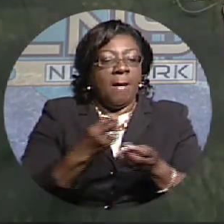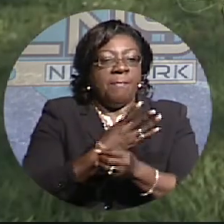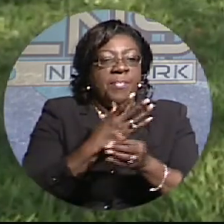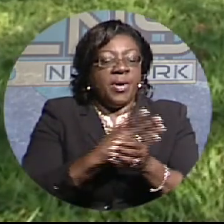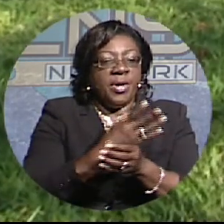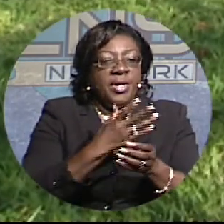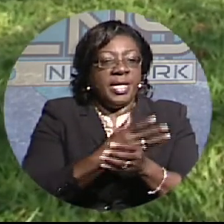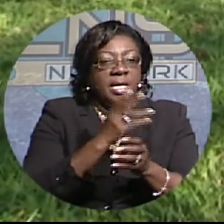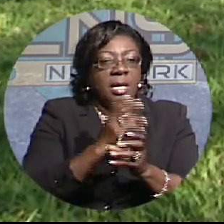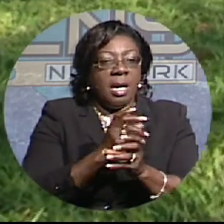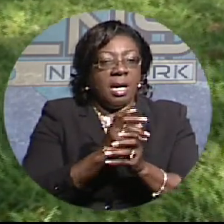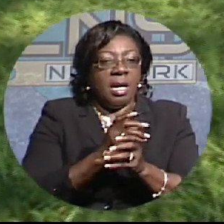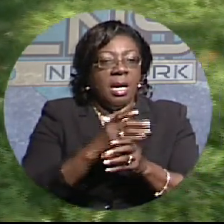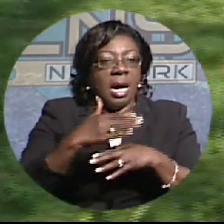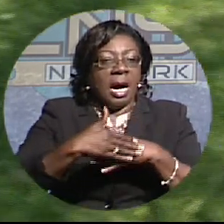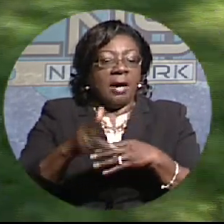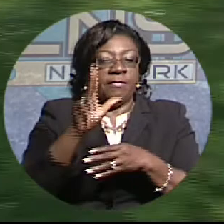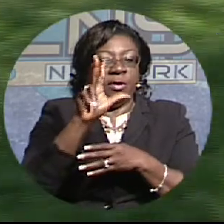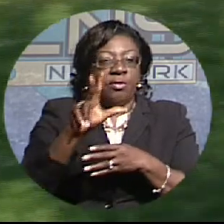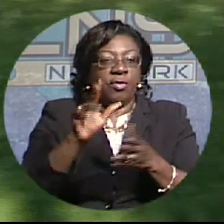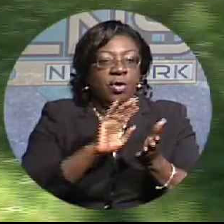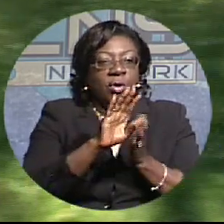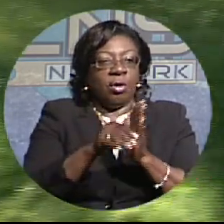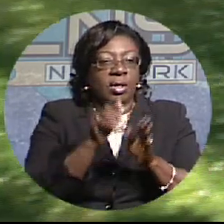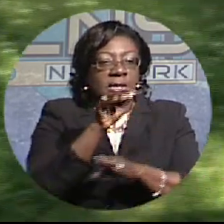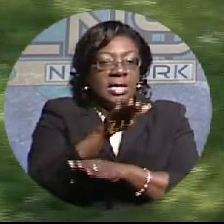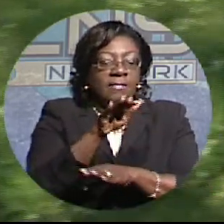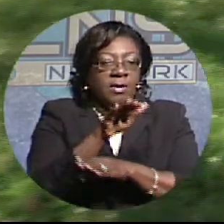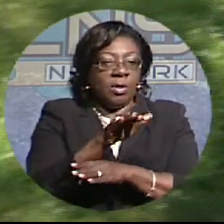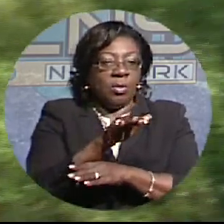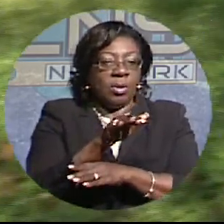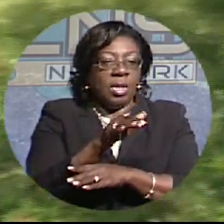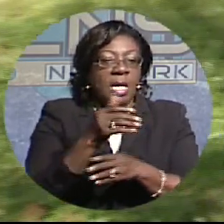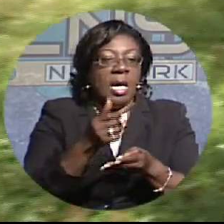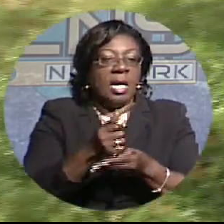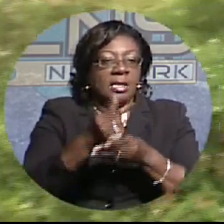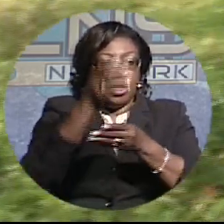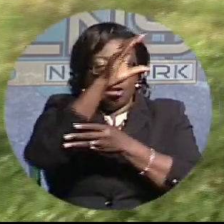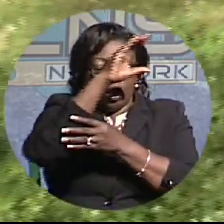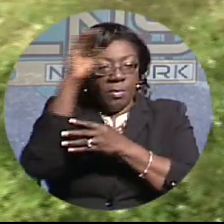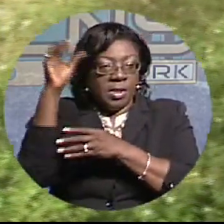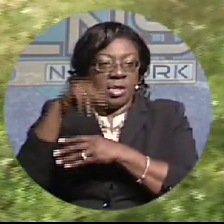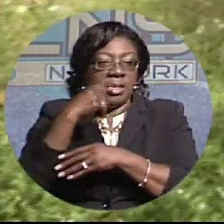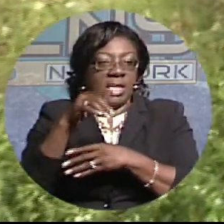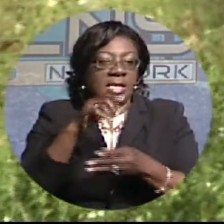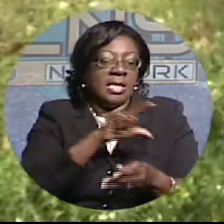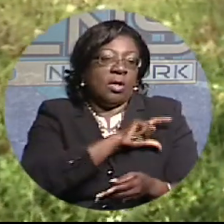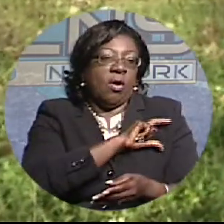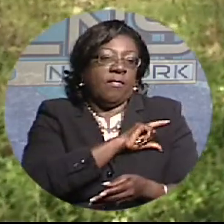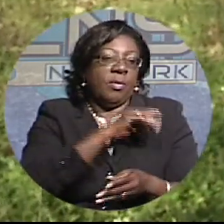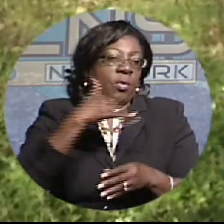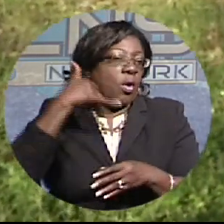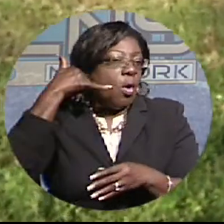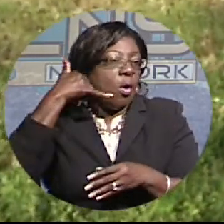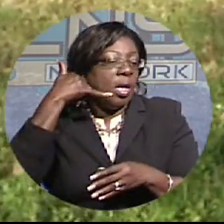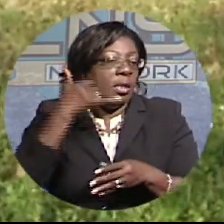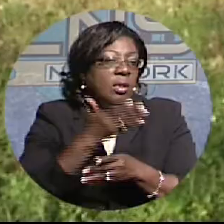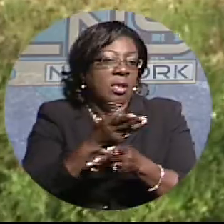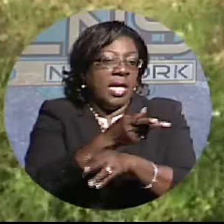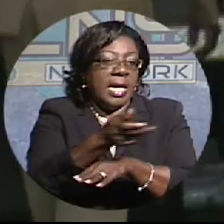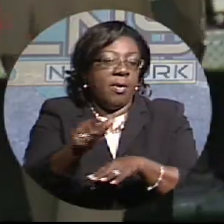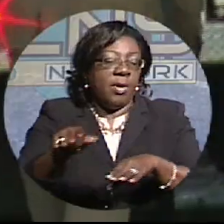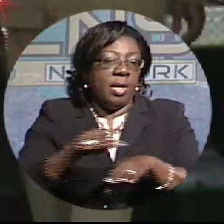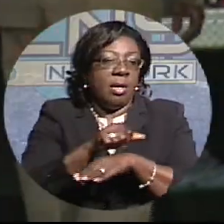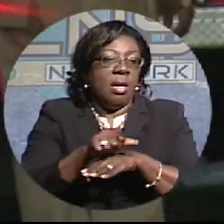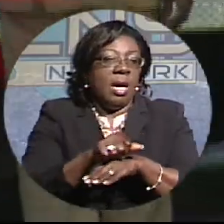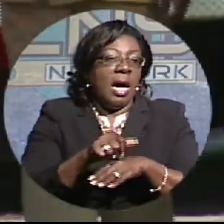body was found just after 3 this afternoon. Assistant Commissioner of Police Anthony Ferguson says officers were called to the scene shortly after residents